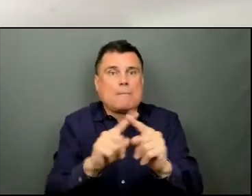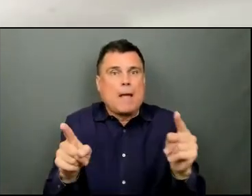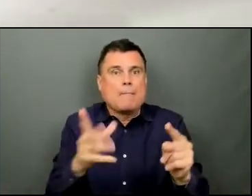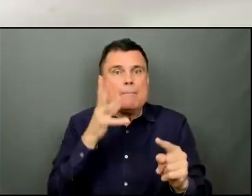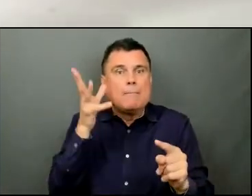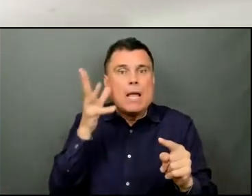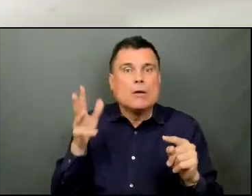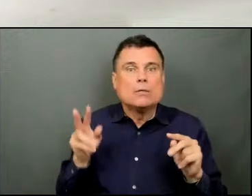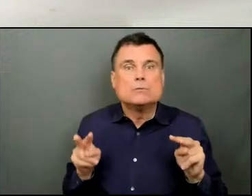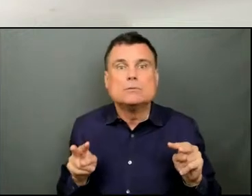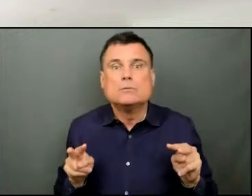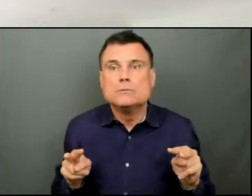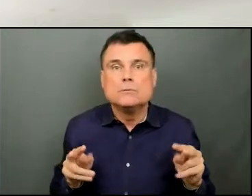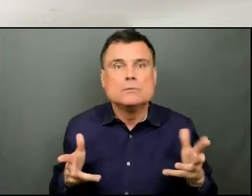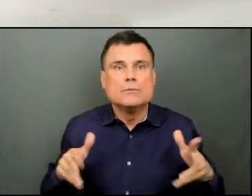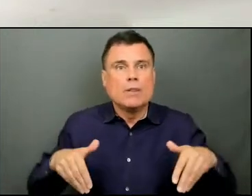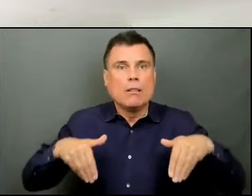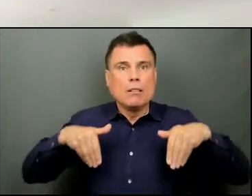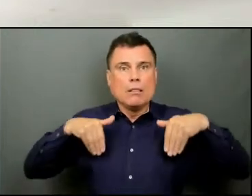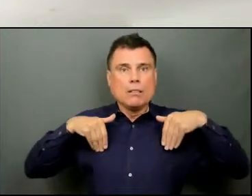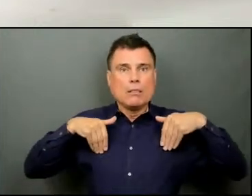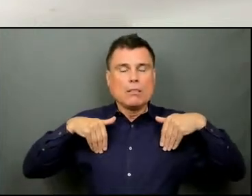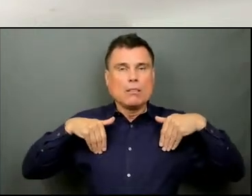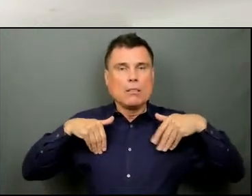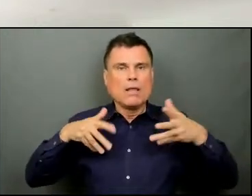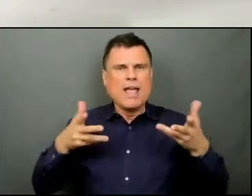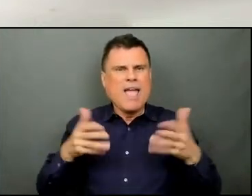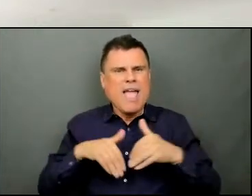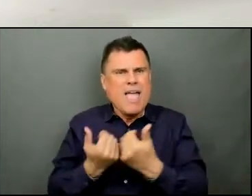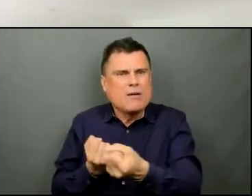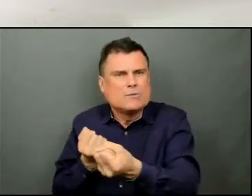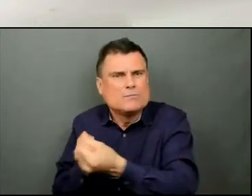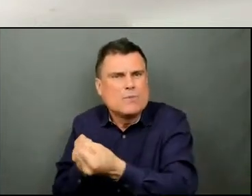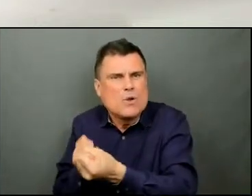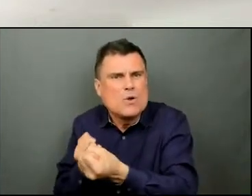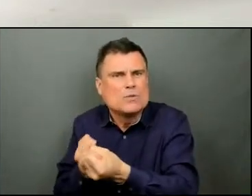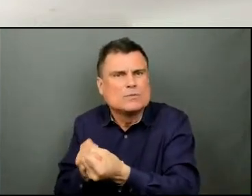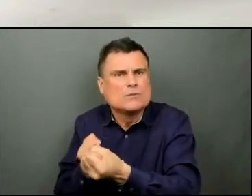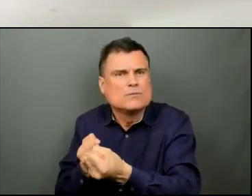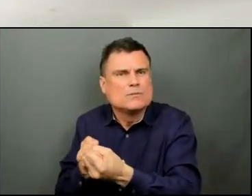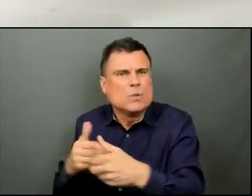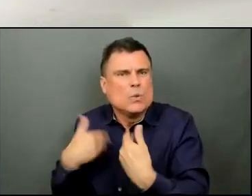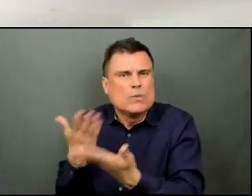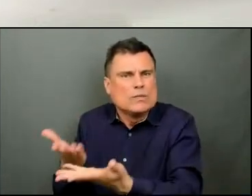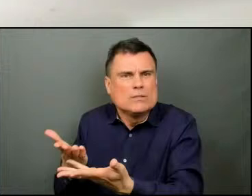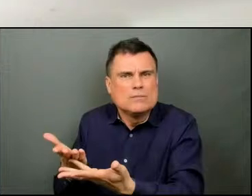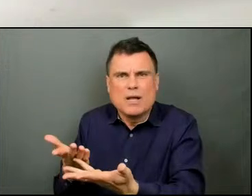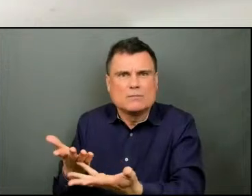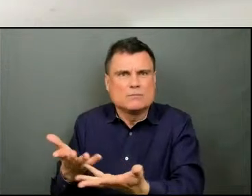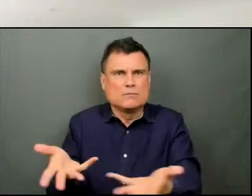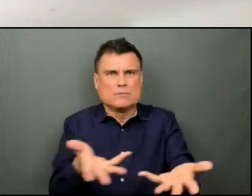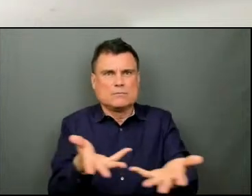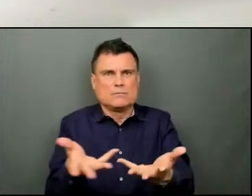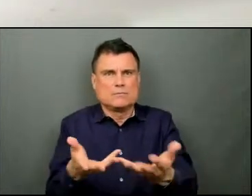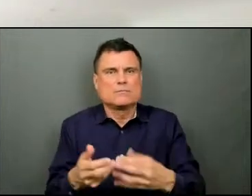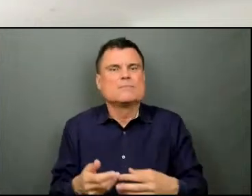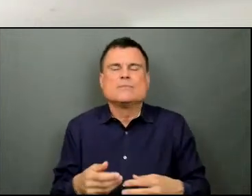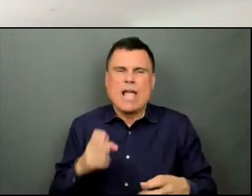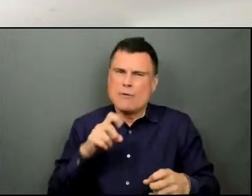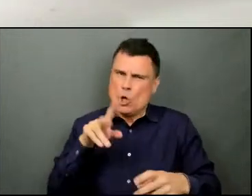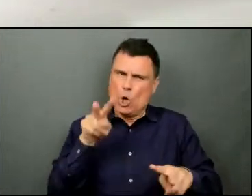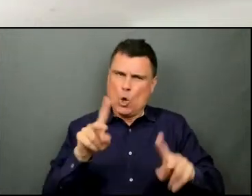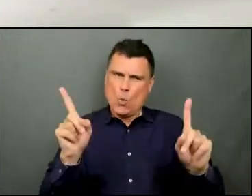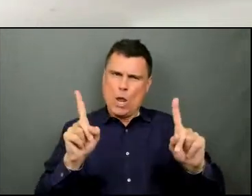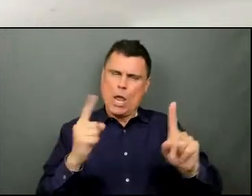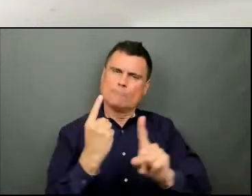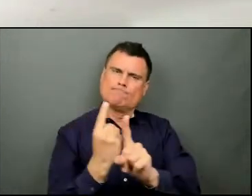and civil liberties of our teenagers, and understanding that striking a balance between the two is an incredibly